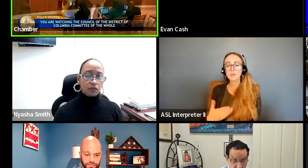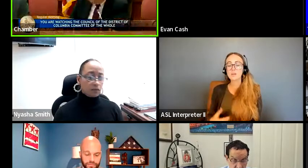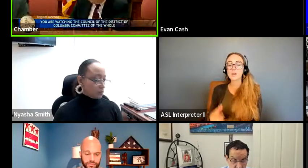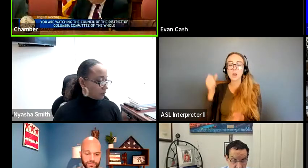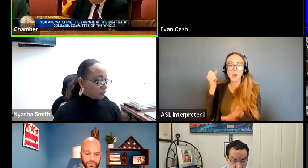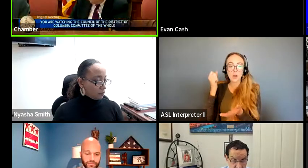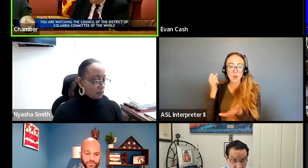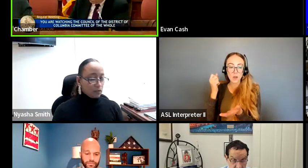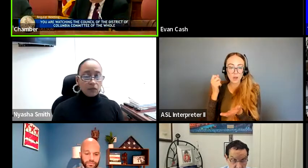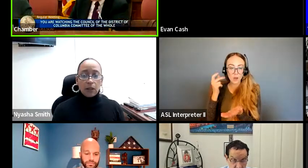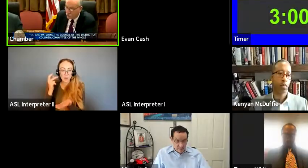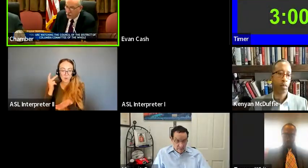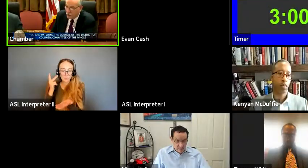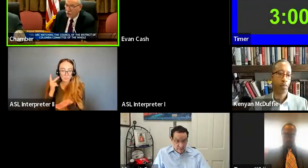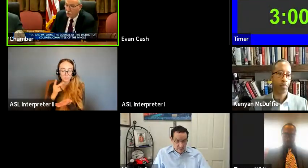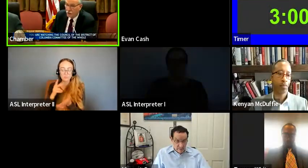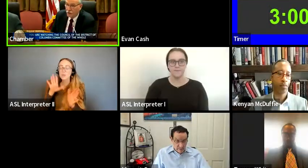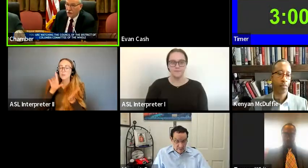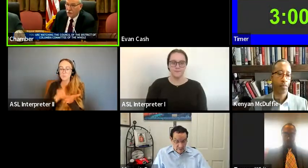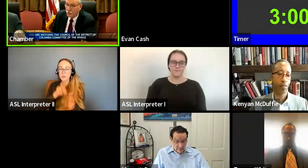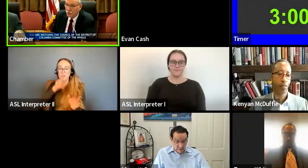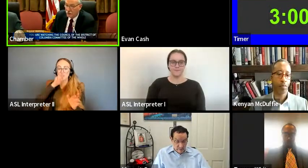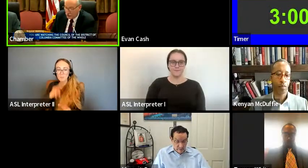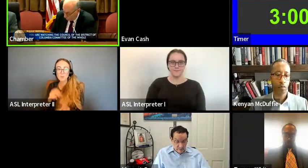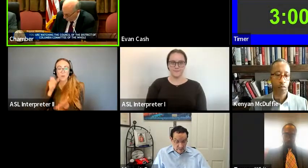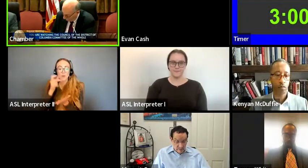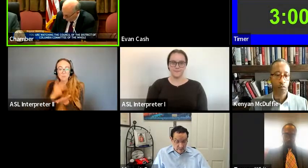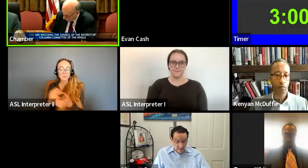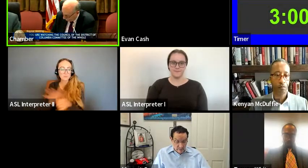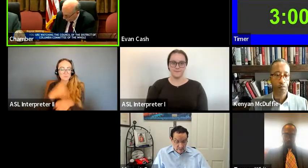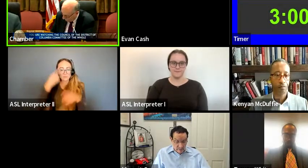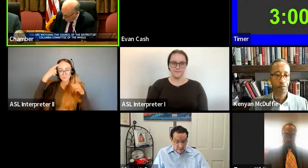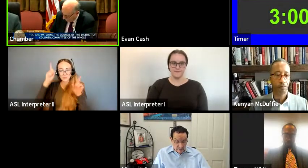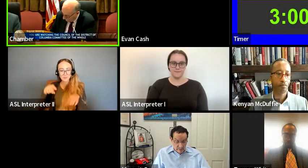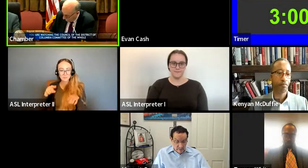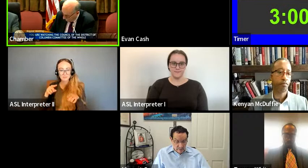Bill and report, excuse me, the print and report are approved unanimously.